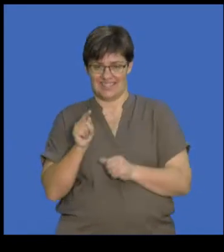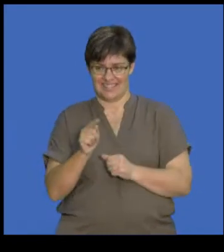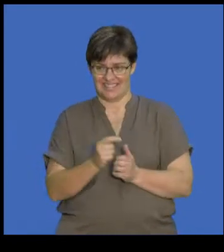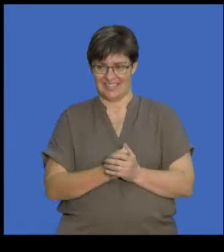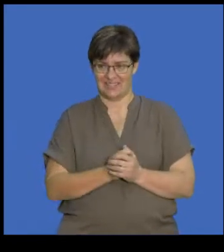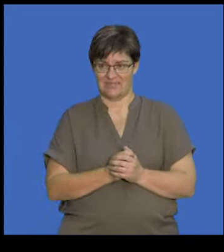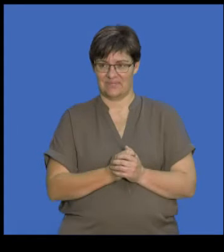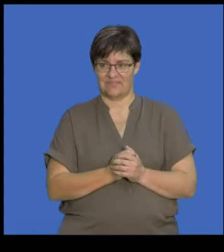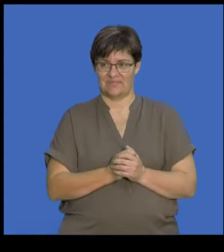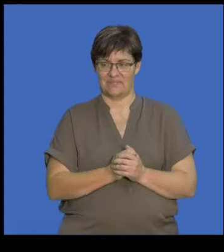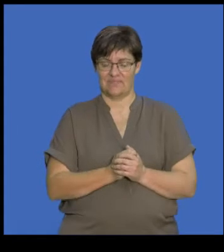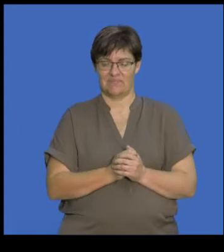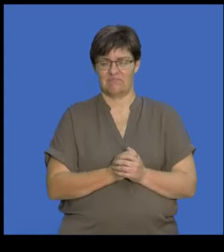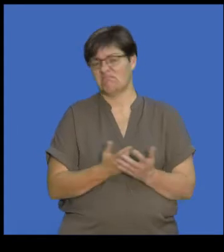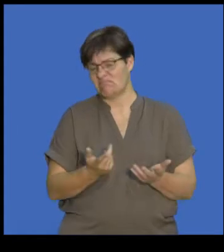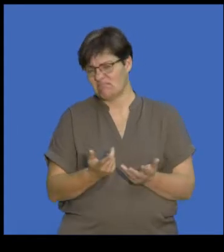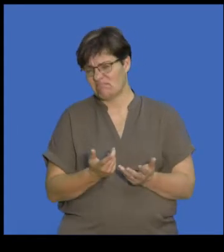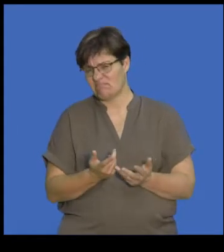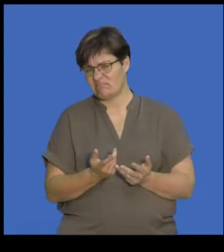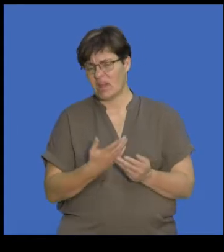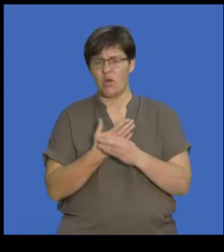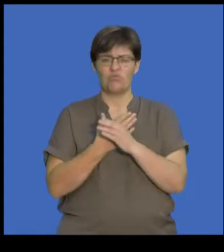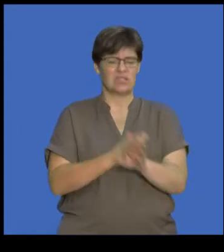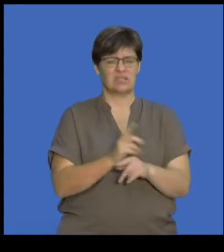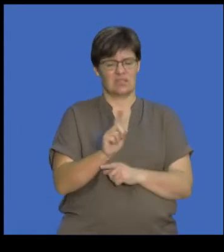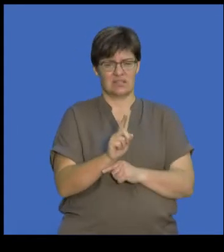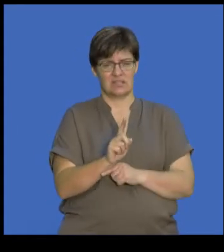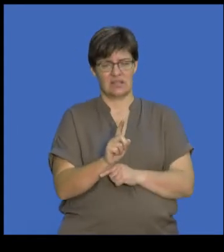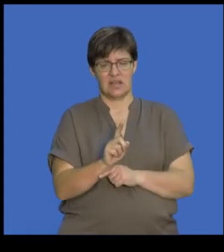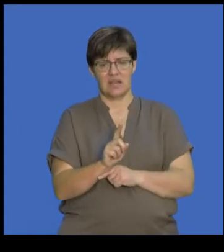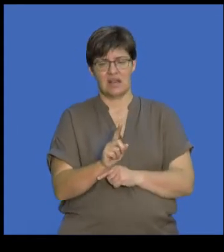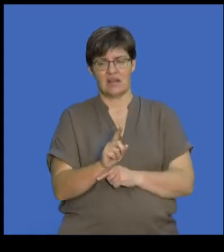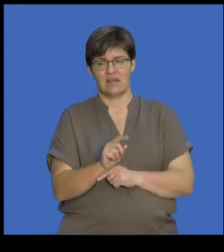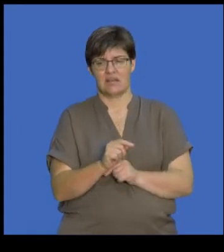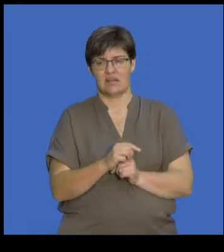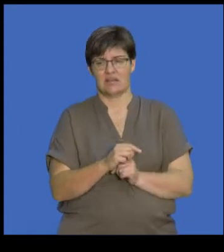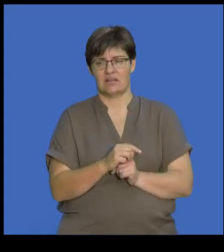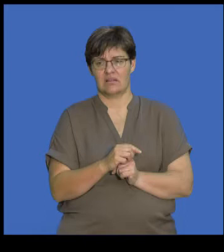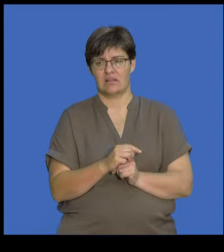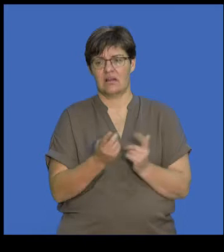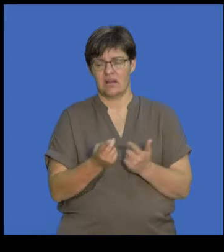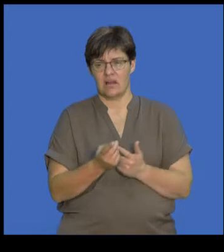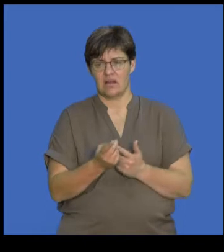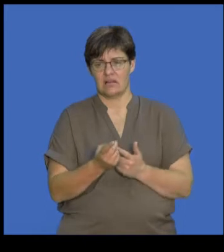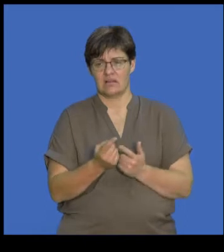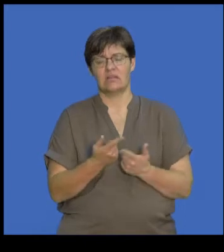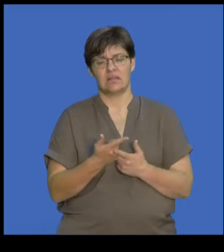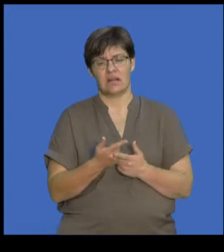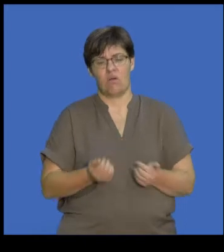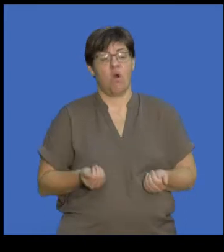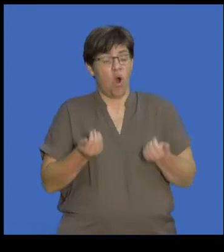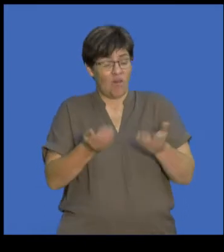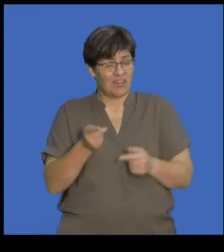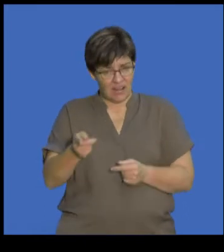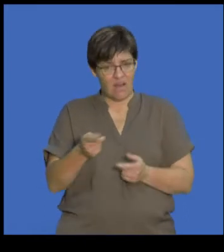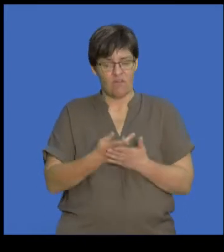okay? So what is resistance? Generally is the opposition a conductor offers